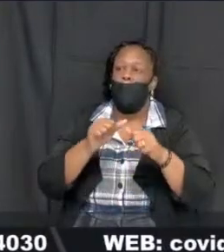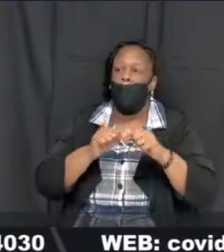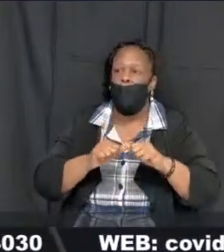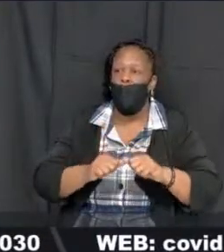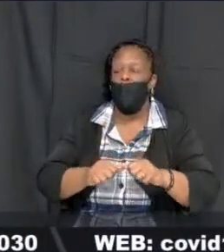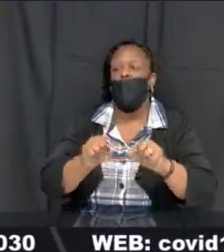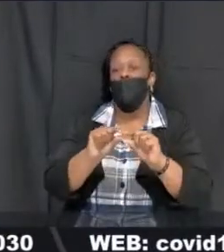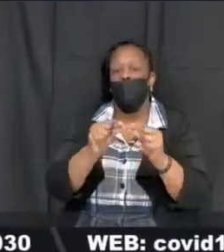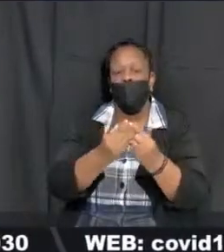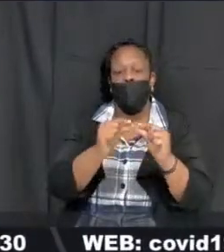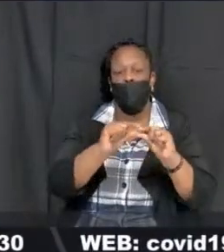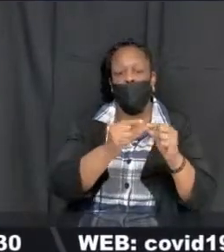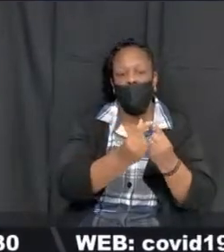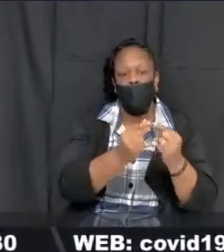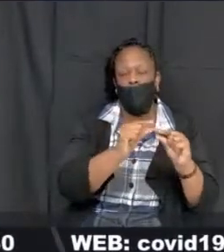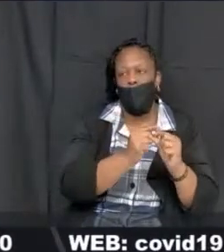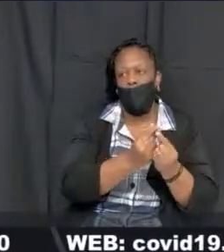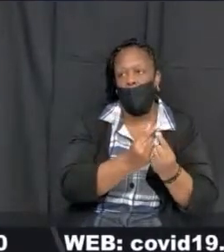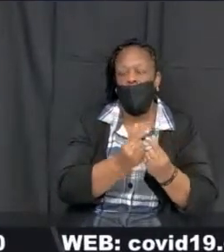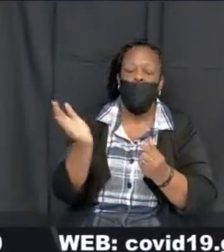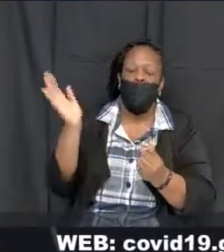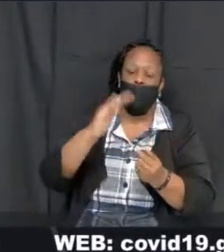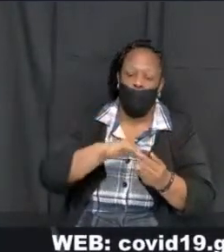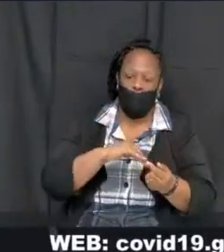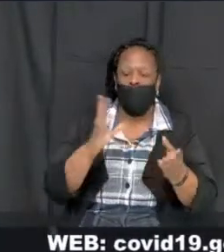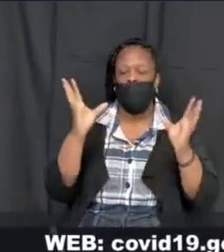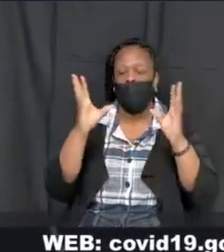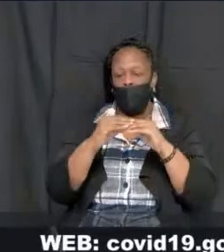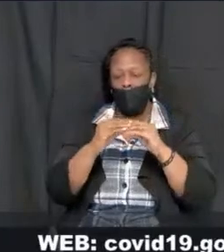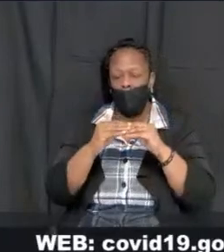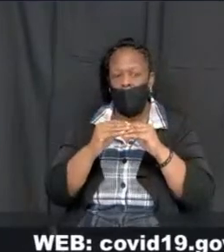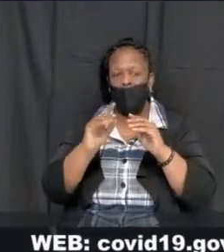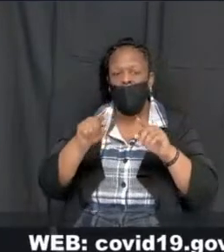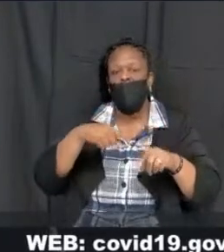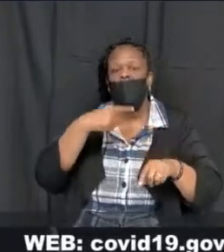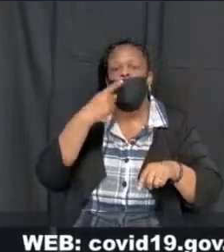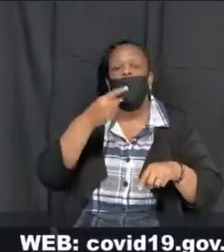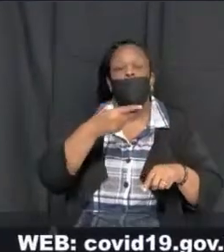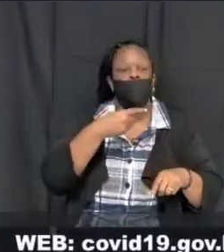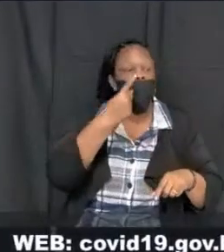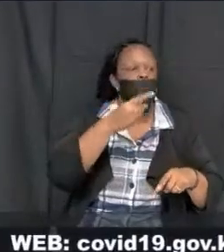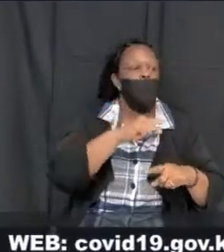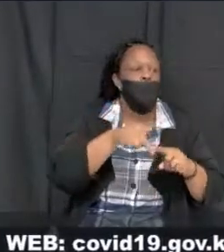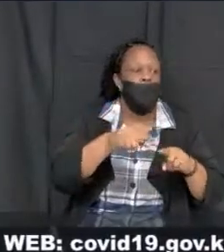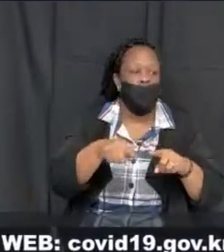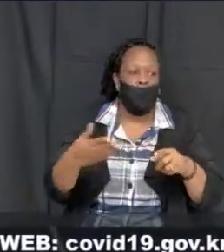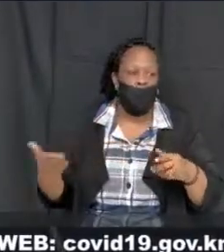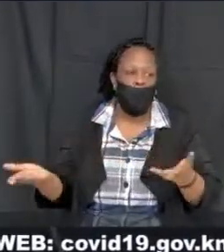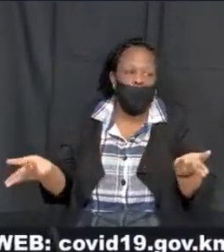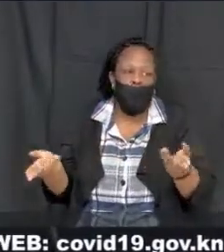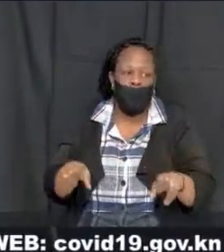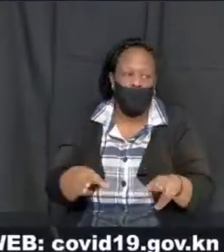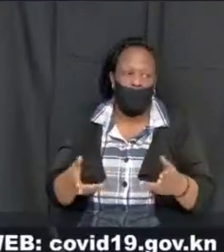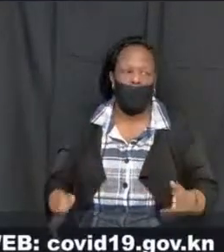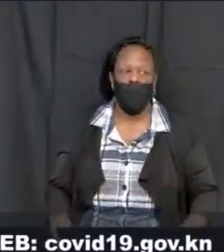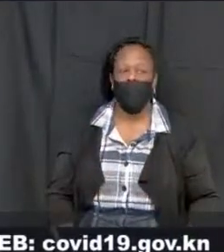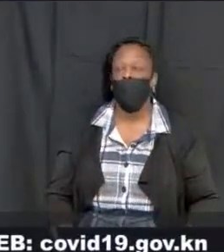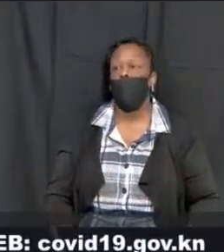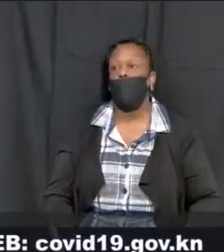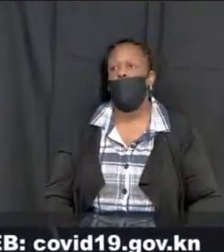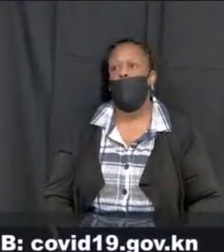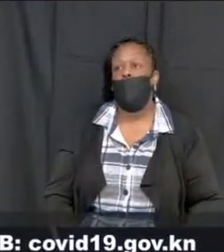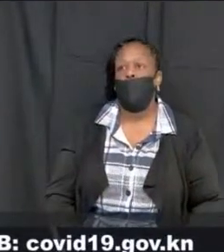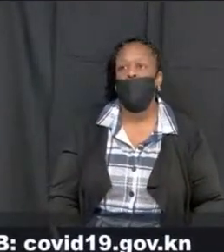members of our society, use this platform to bring information to you. This information is also